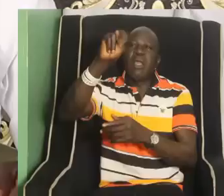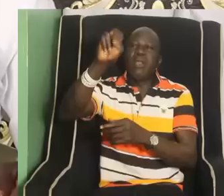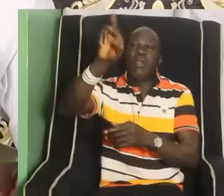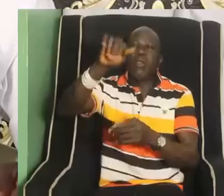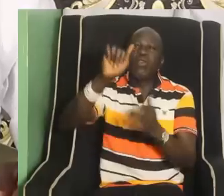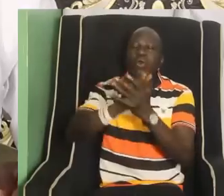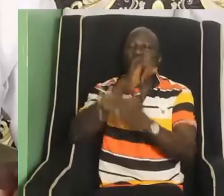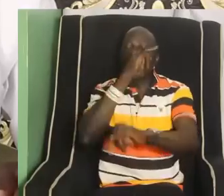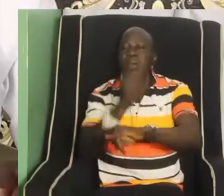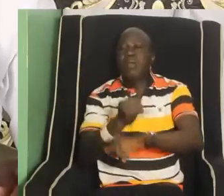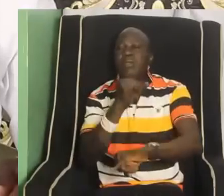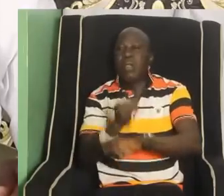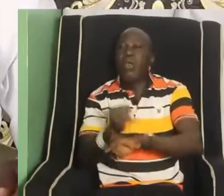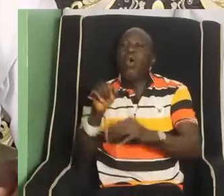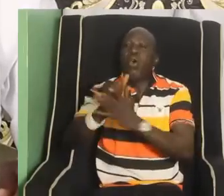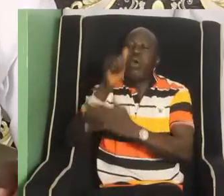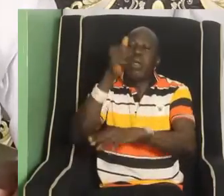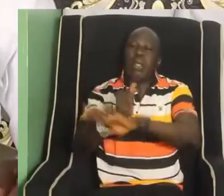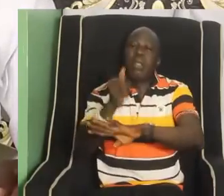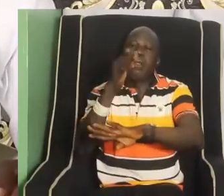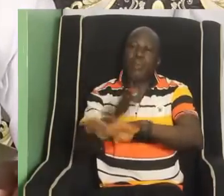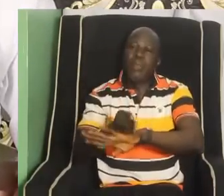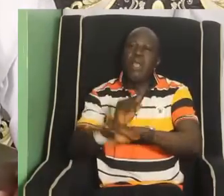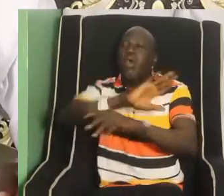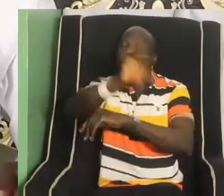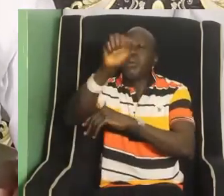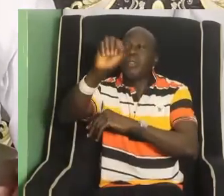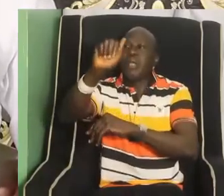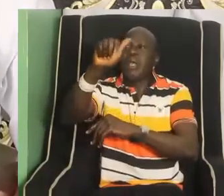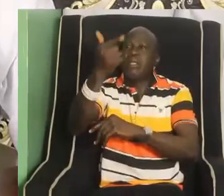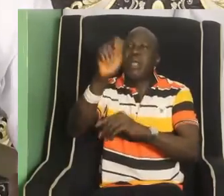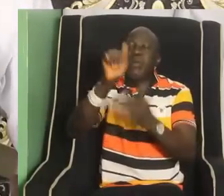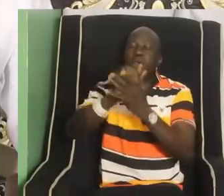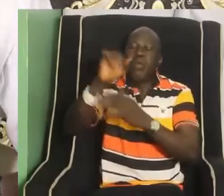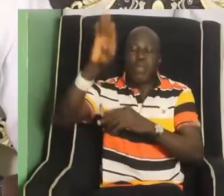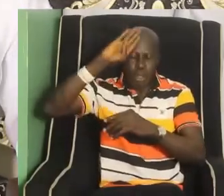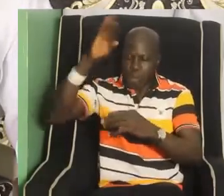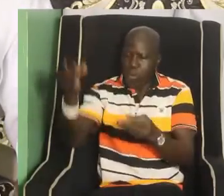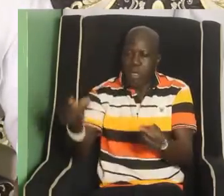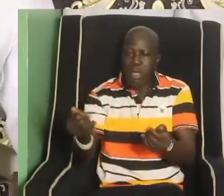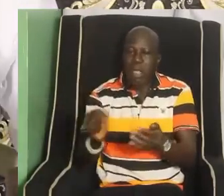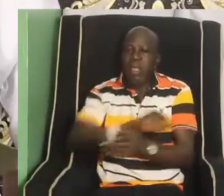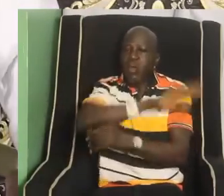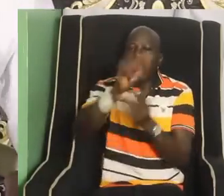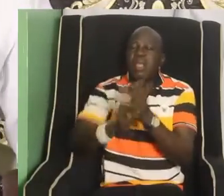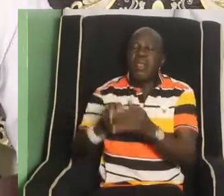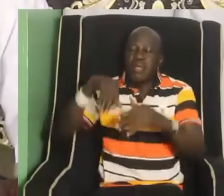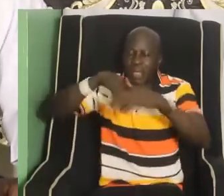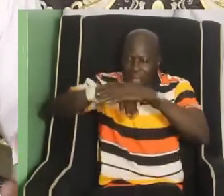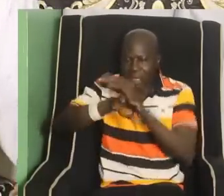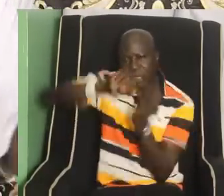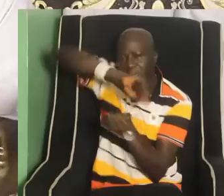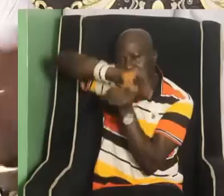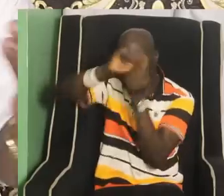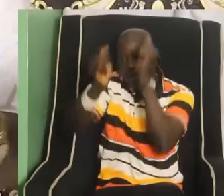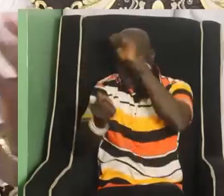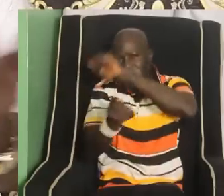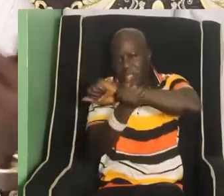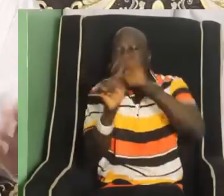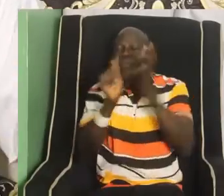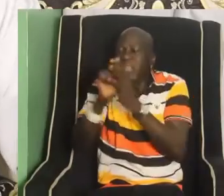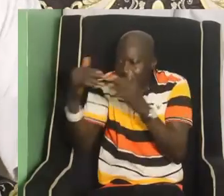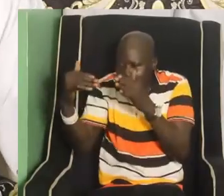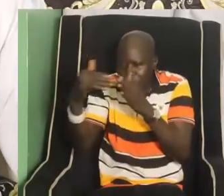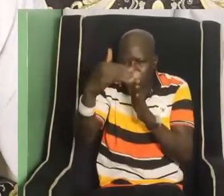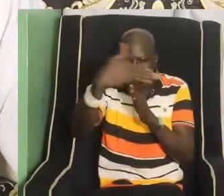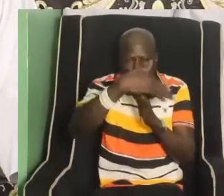From north. From Ibadan. From Abeokuta. From Shagam. From Boba the interchange. Once you get to interchange. The junction